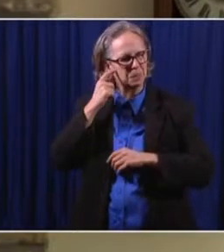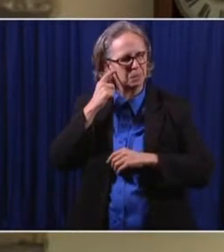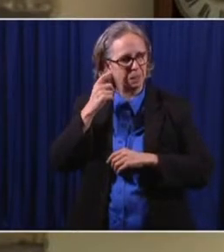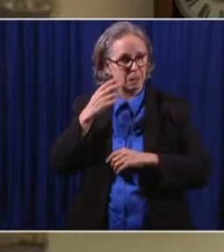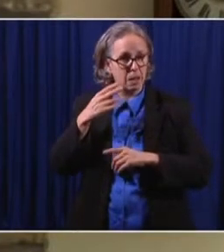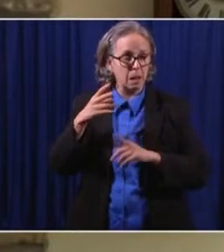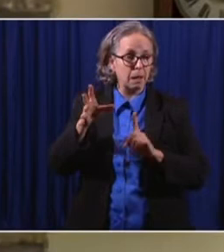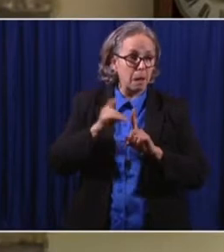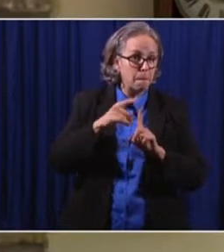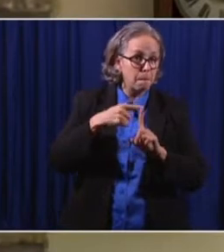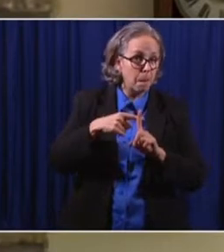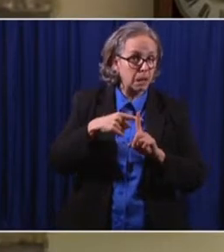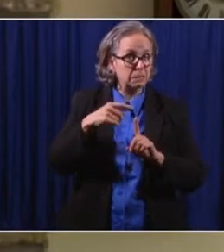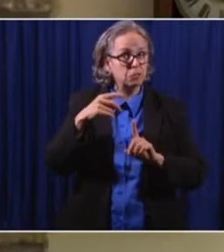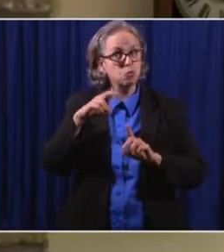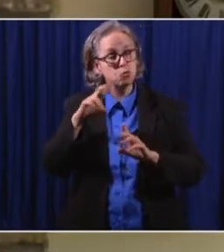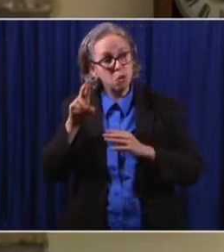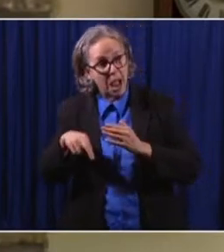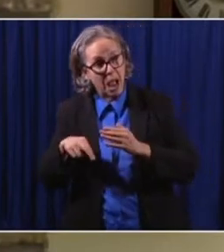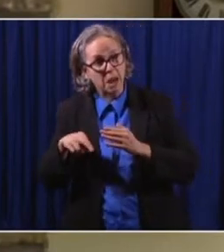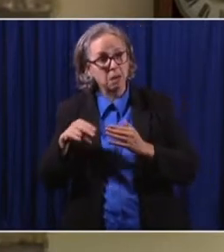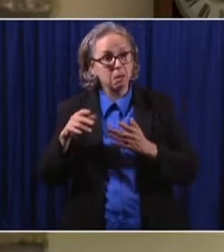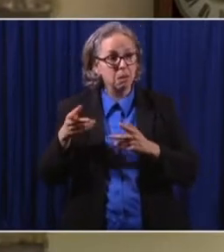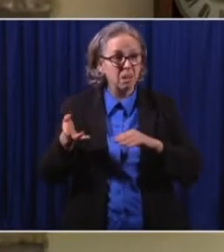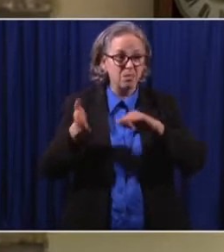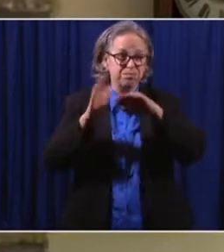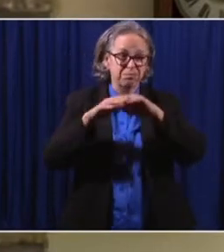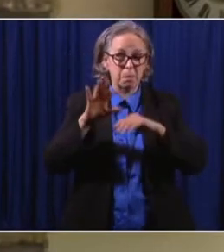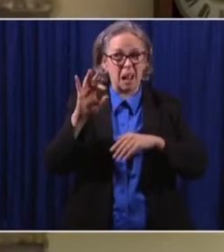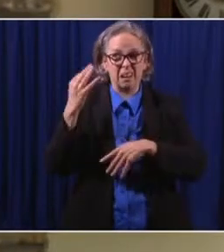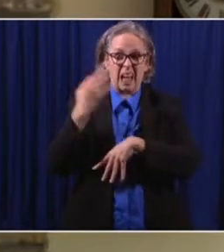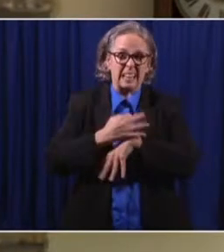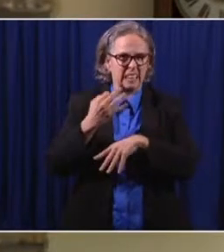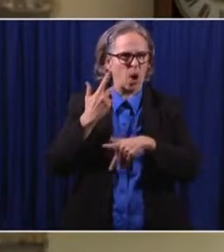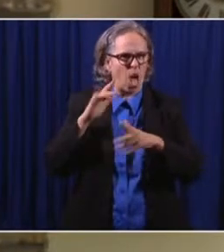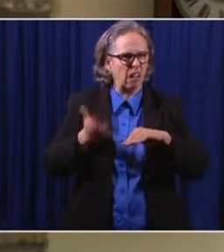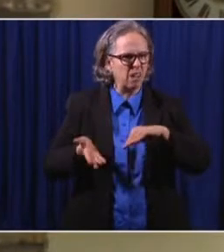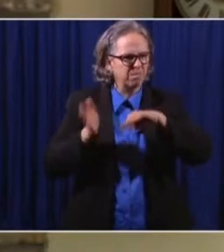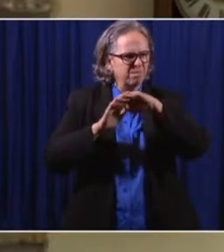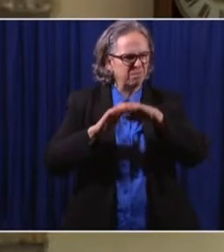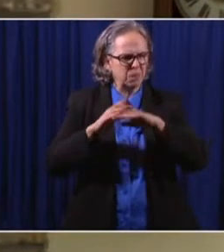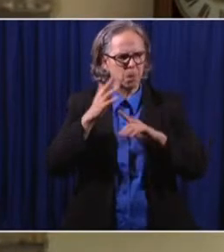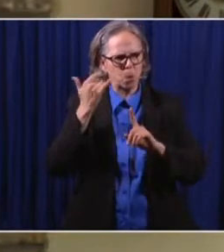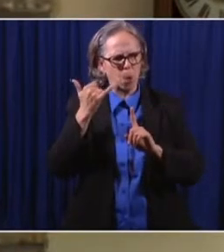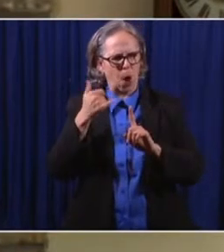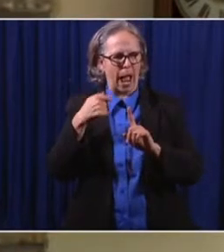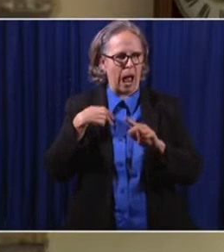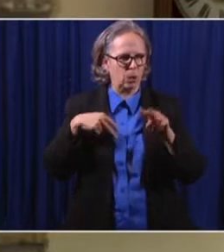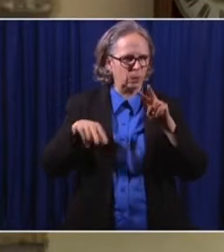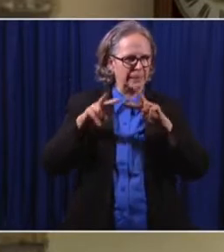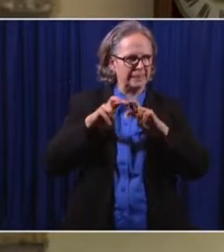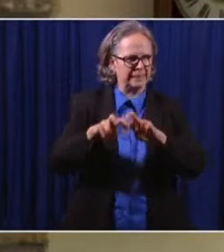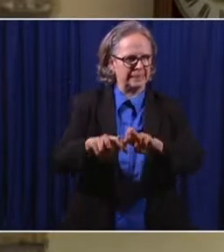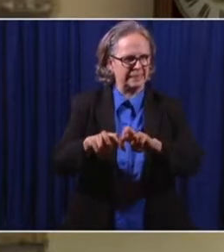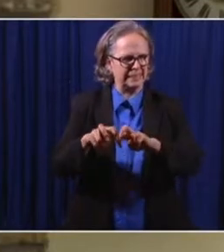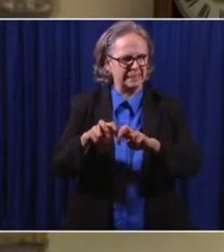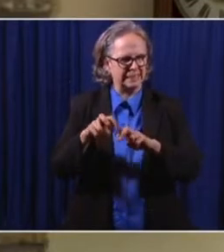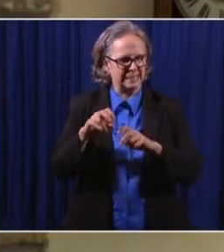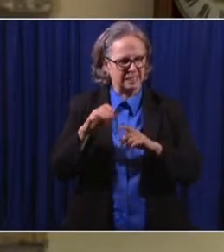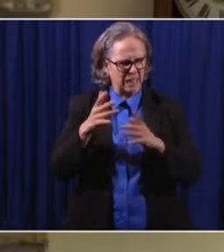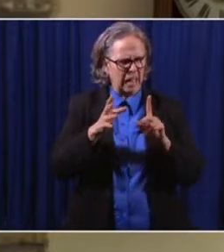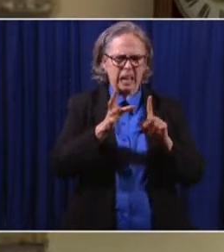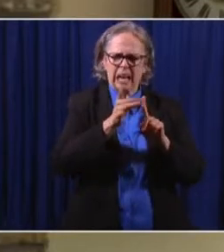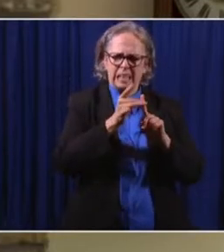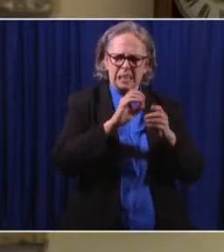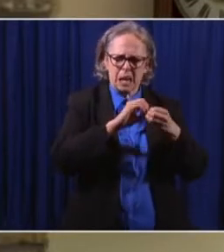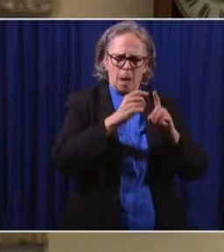last 8-9 days. We don't like that. Why are they going up? Why are the cases remaining high, over 1,400 today?